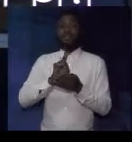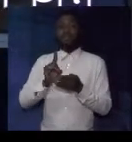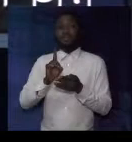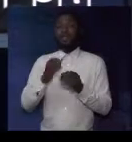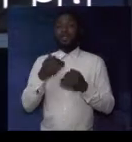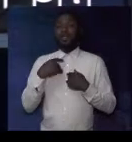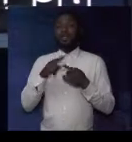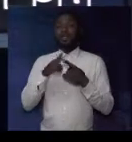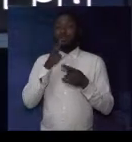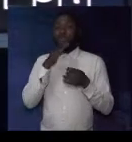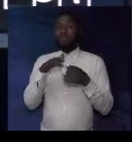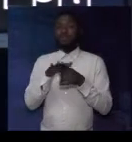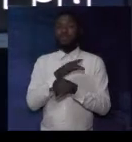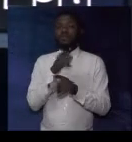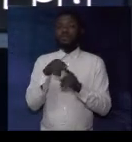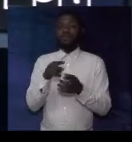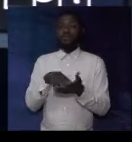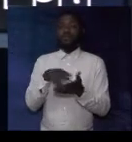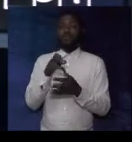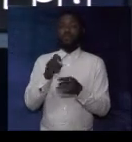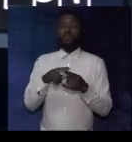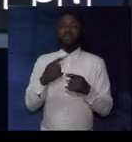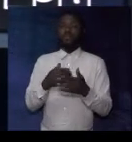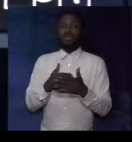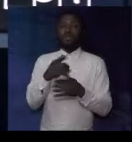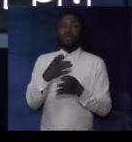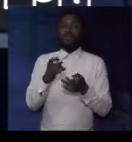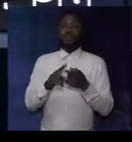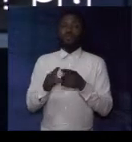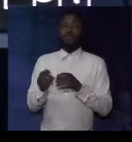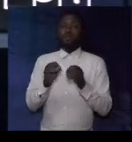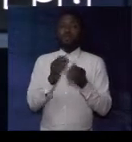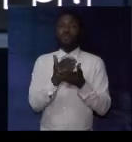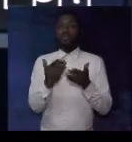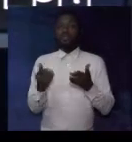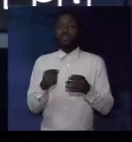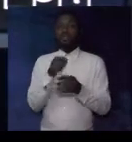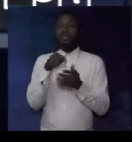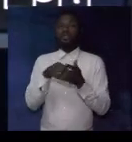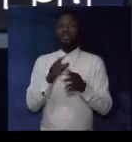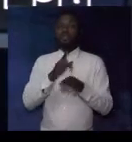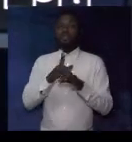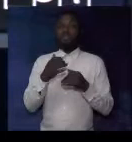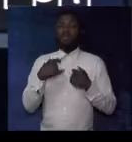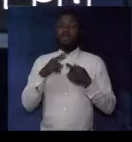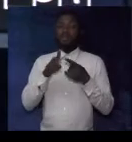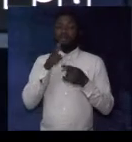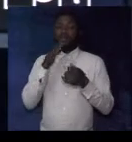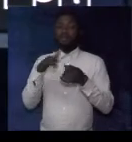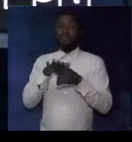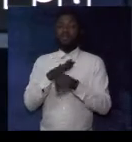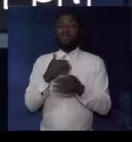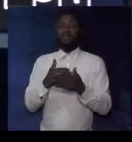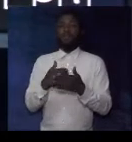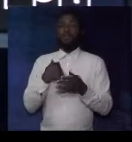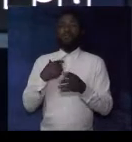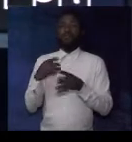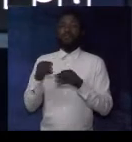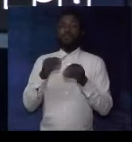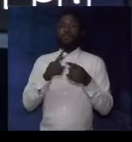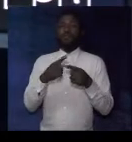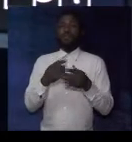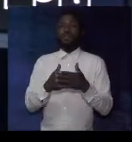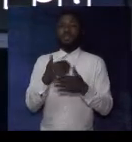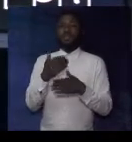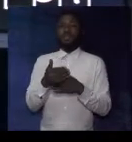3 digits have to be filled up before you move to the next. But when you're jumping to the next, you must put something here. These 3 spaces have to be filled up before you move to the